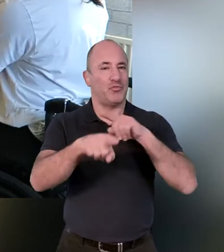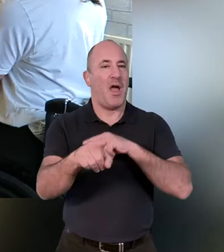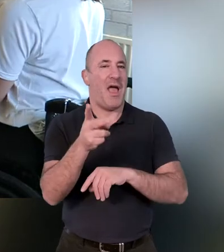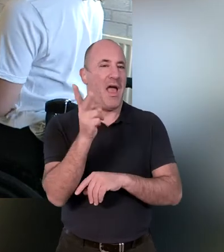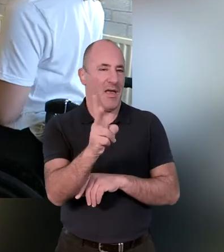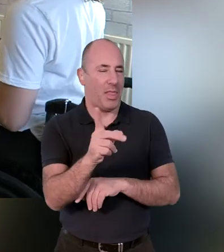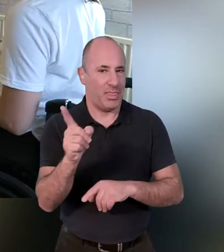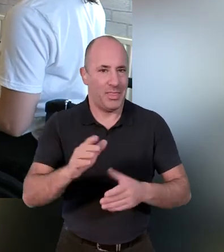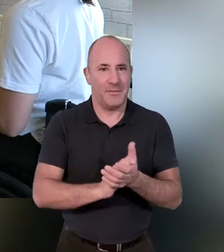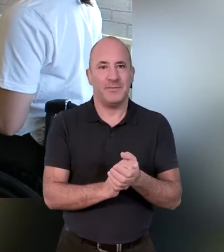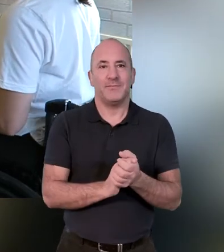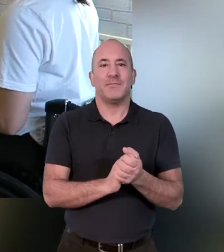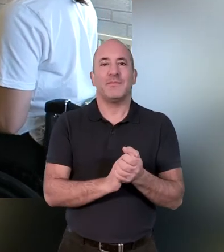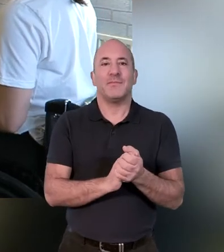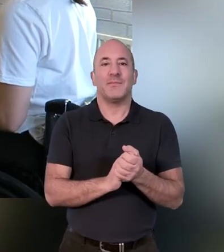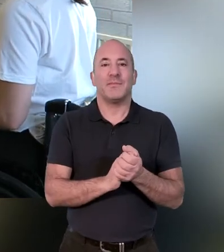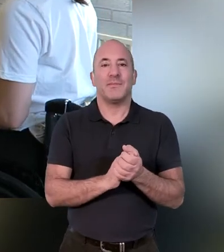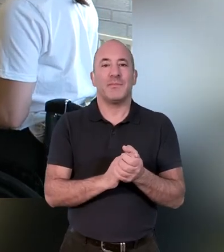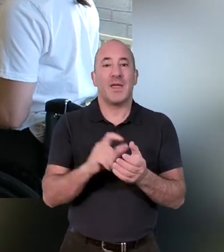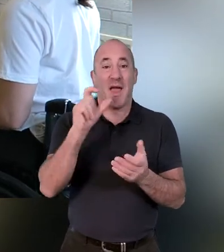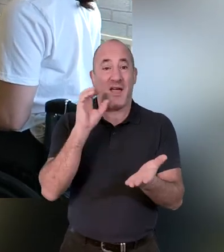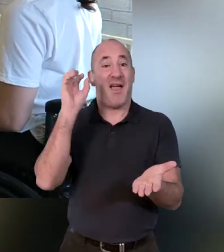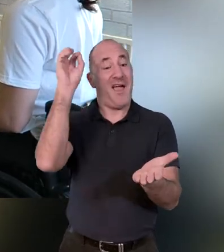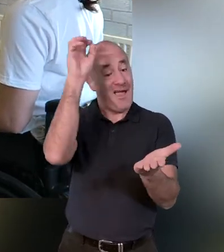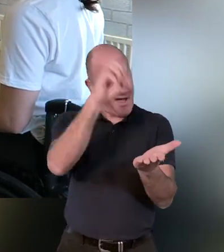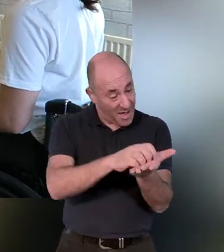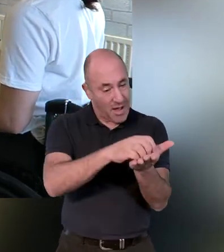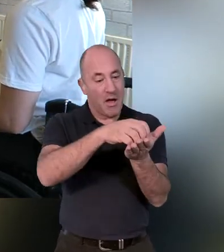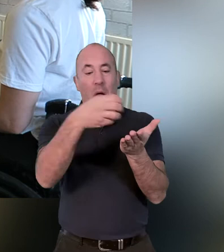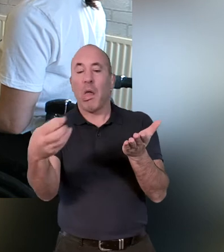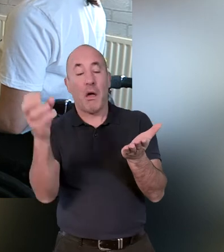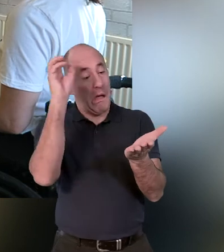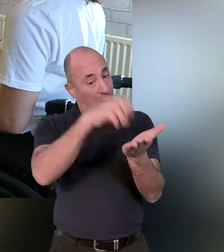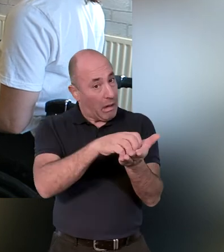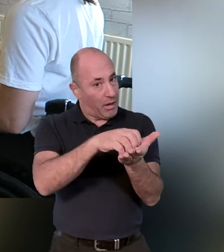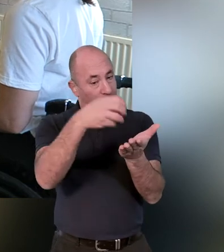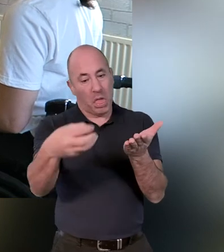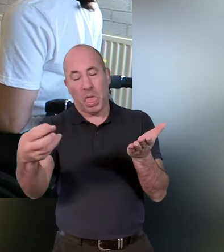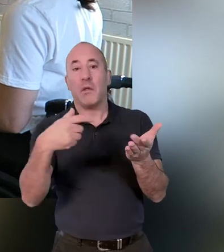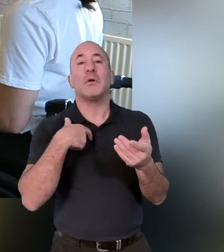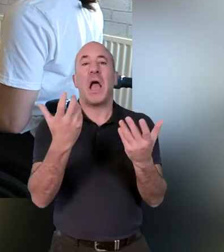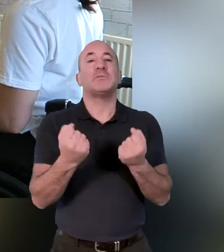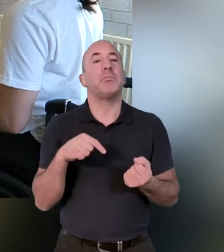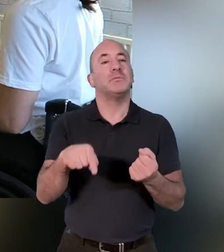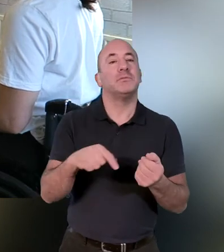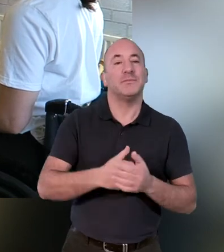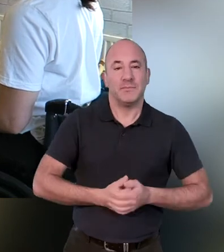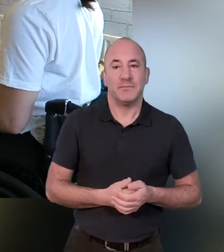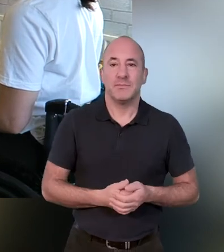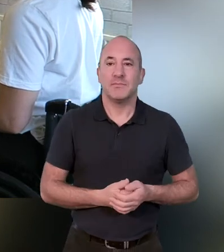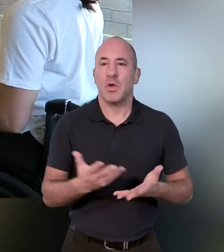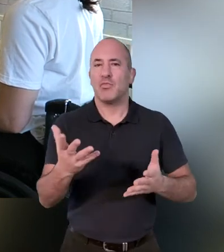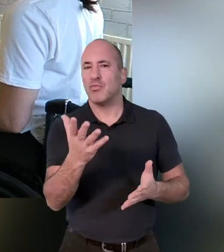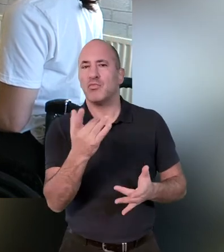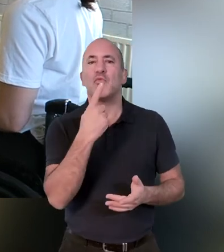one more go at that. So this time we're going to, if she hits the colour and it rolls off, we will count